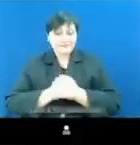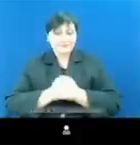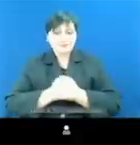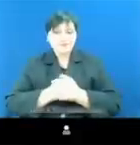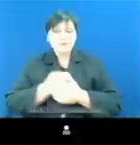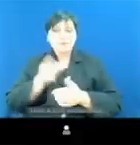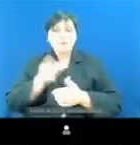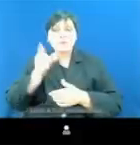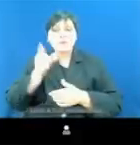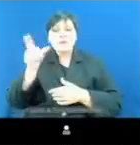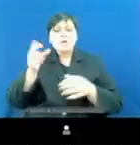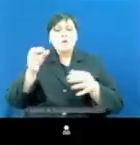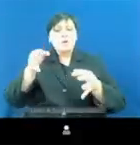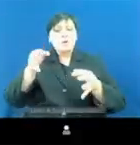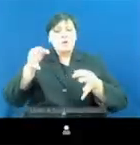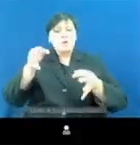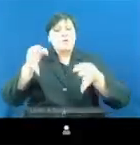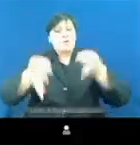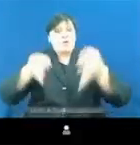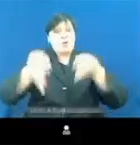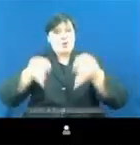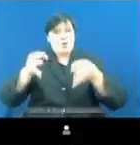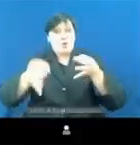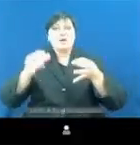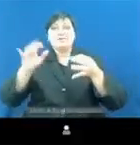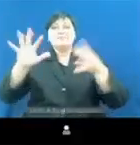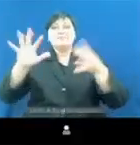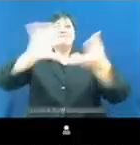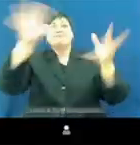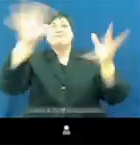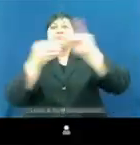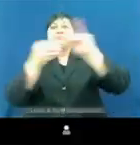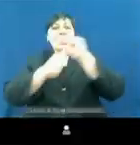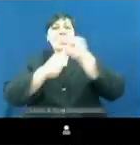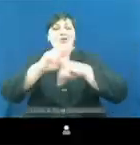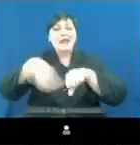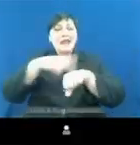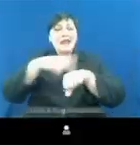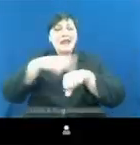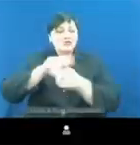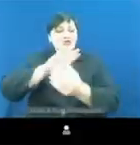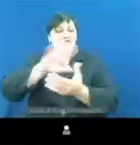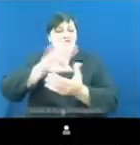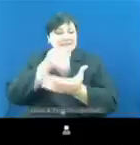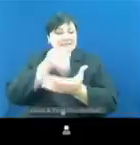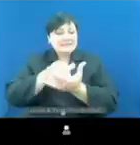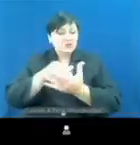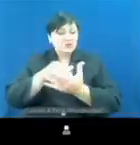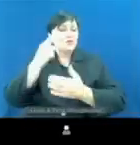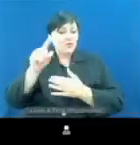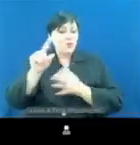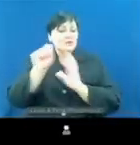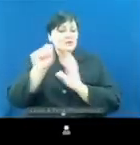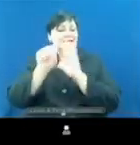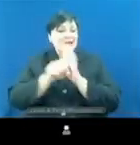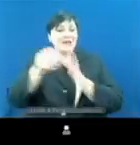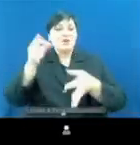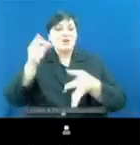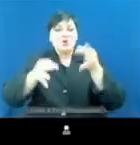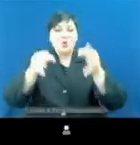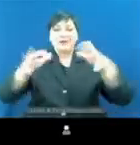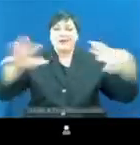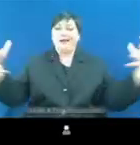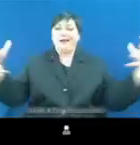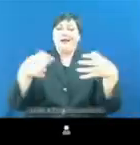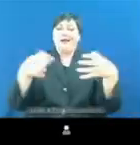that are members of the National Center for State Courts, Consortium for Language Access, they have a code of ethics